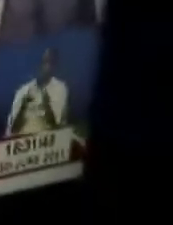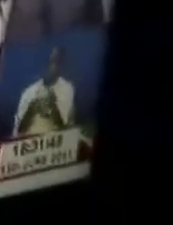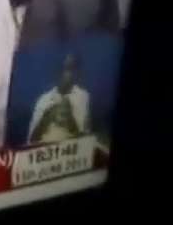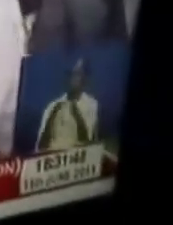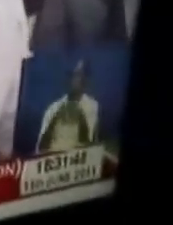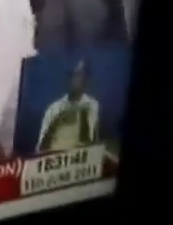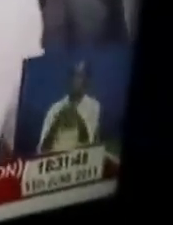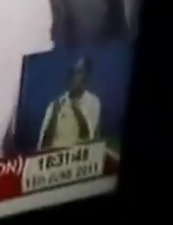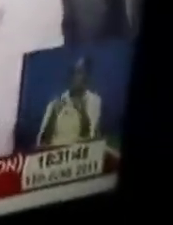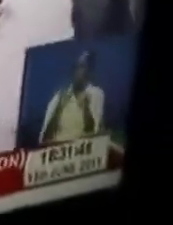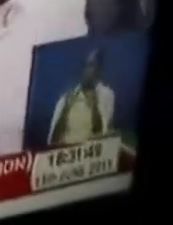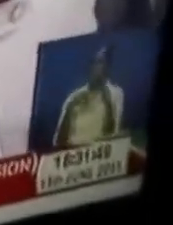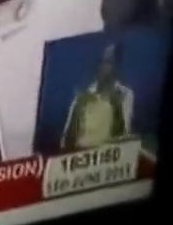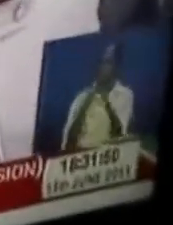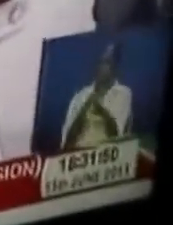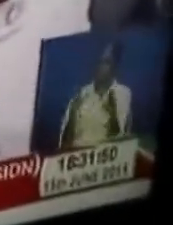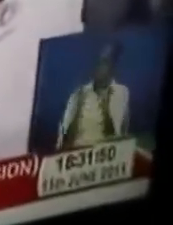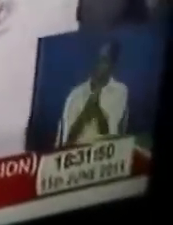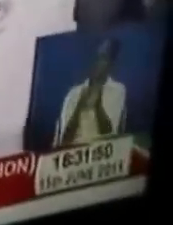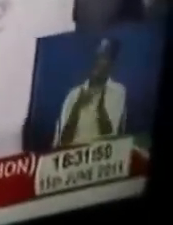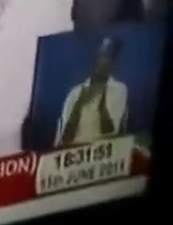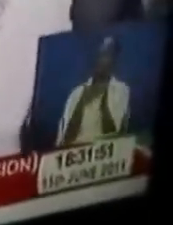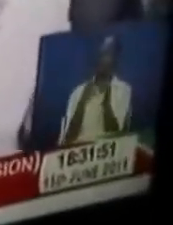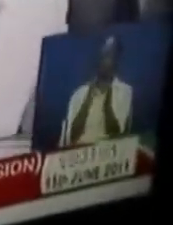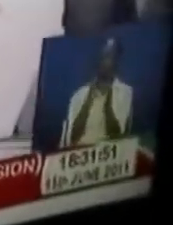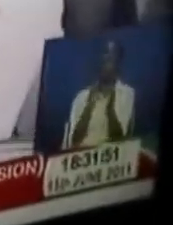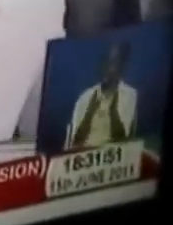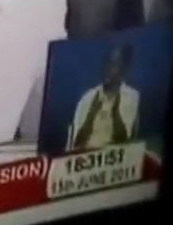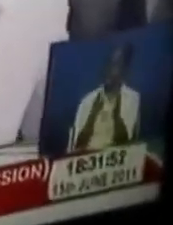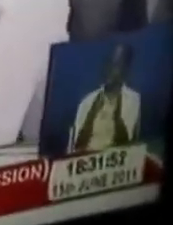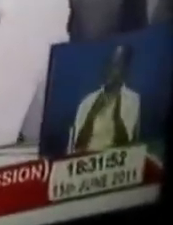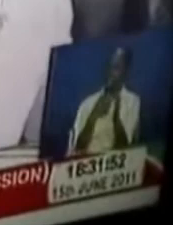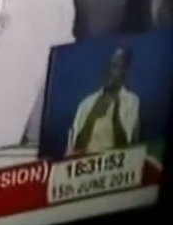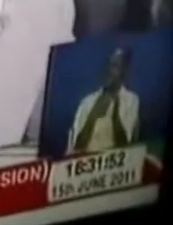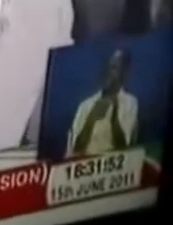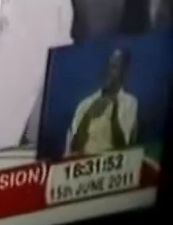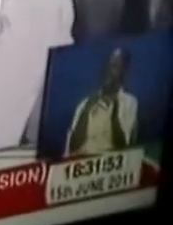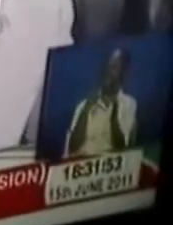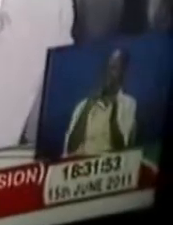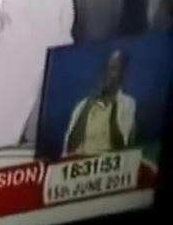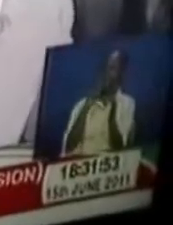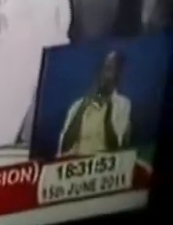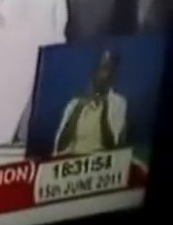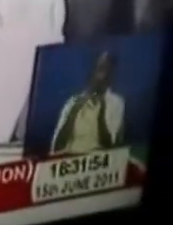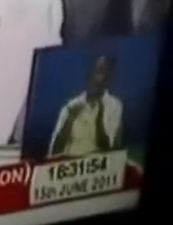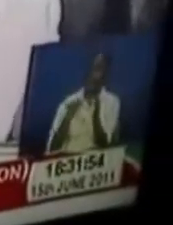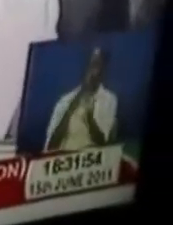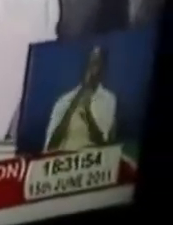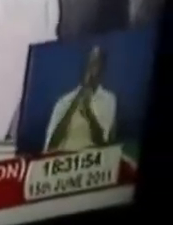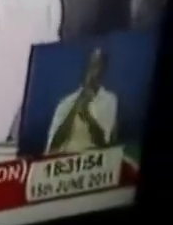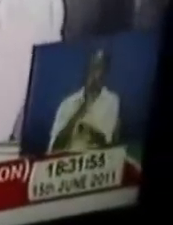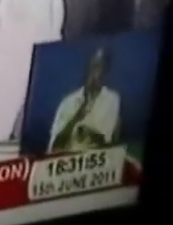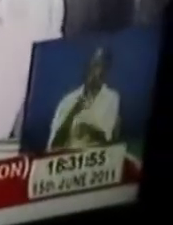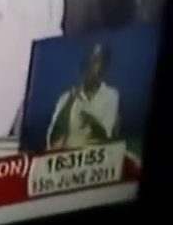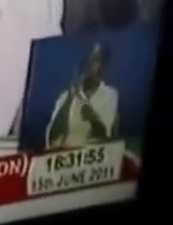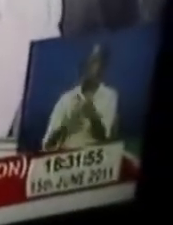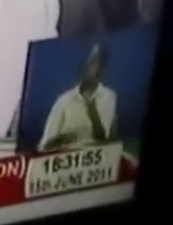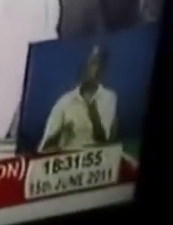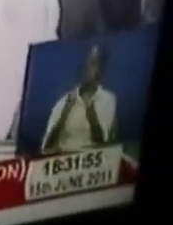not. And I therefore want to say this. I am merely reporting what was said to